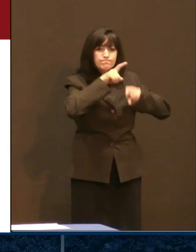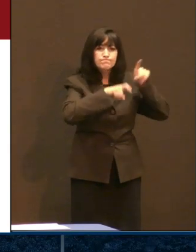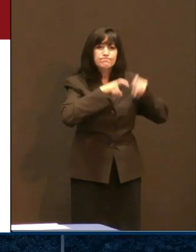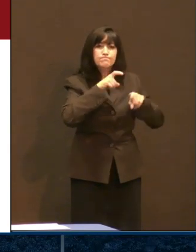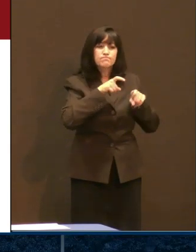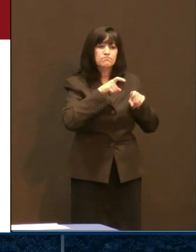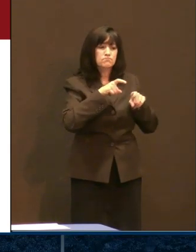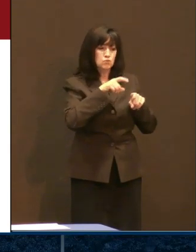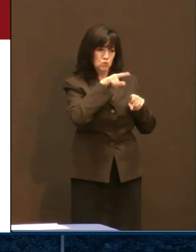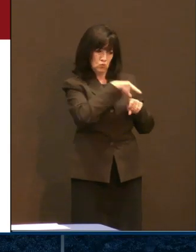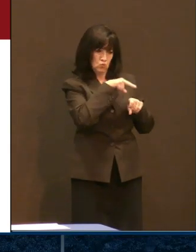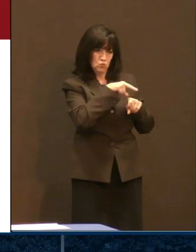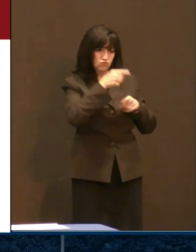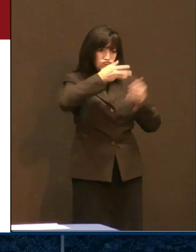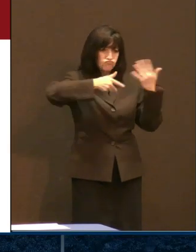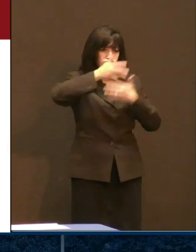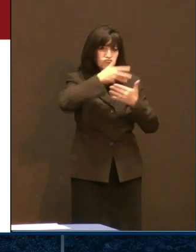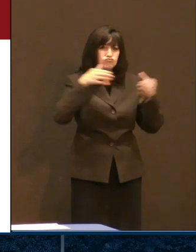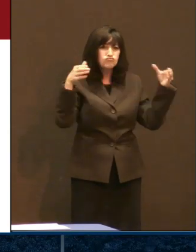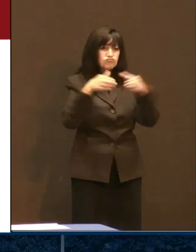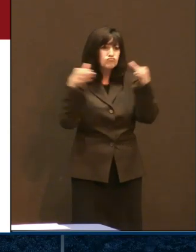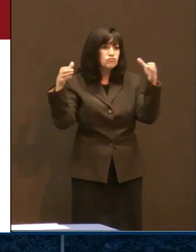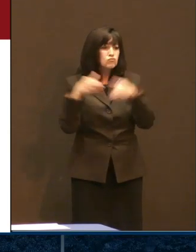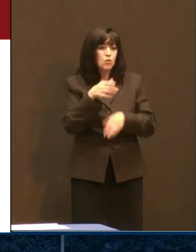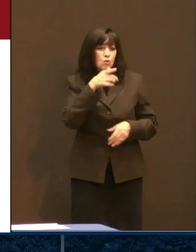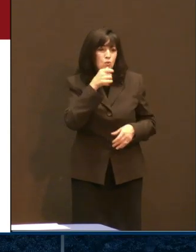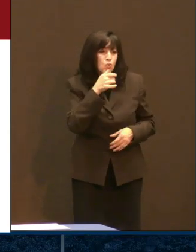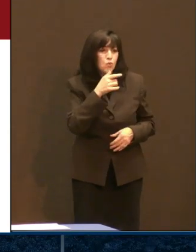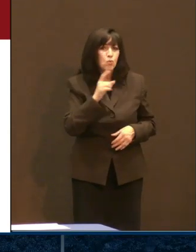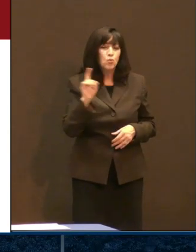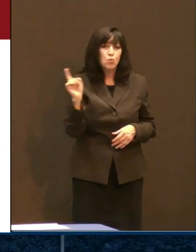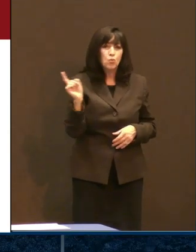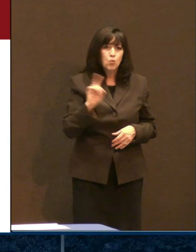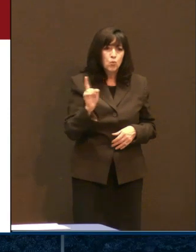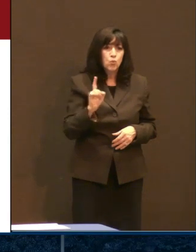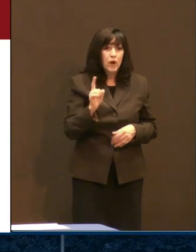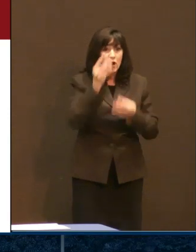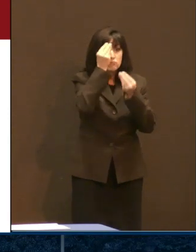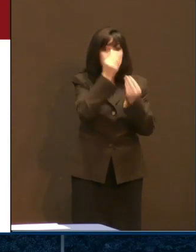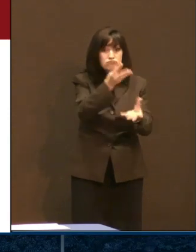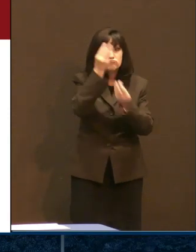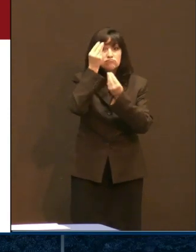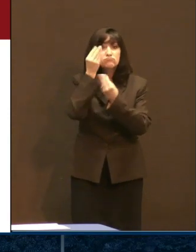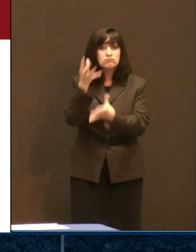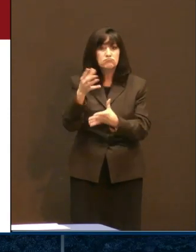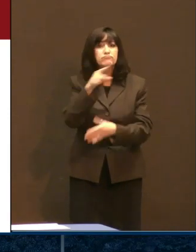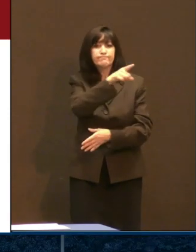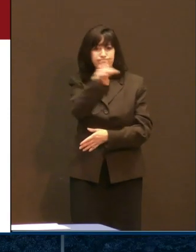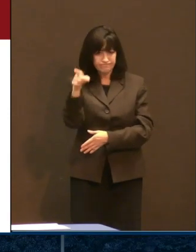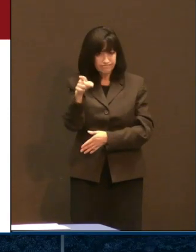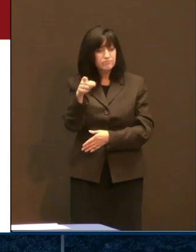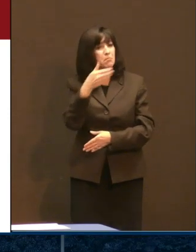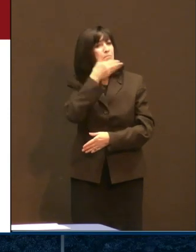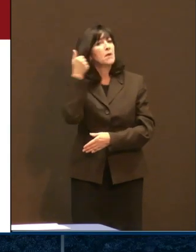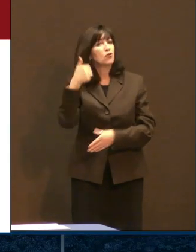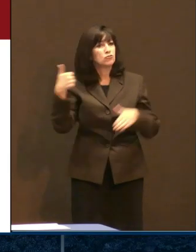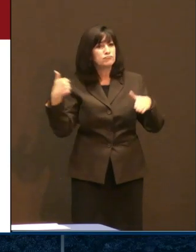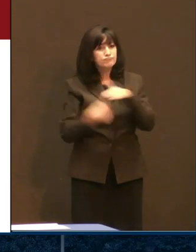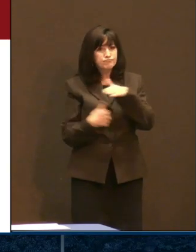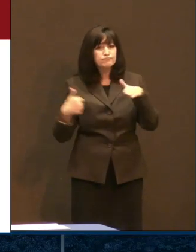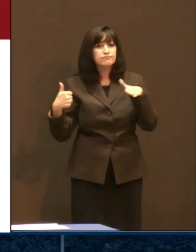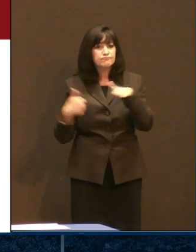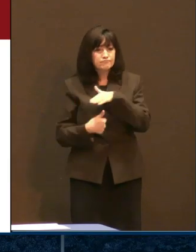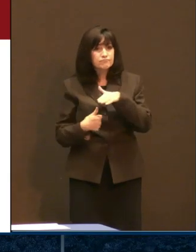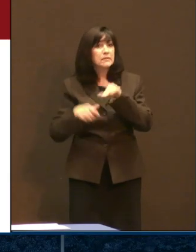quarantine. We just had a call with the White House Task Force and the Centers for Disease Control earlier